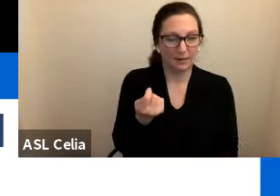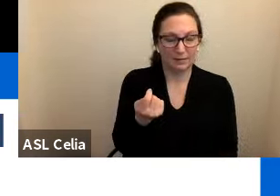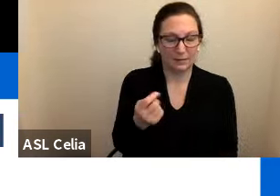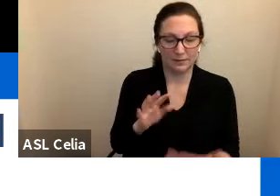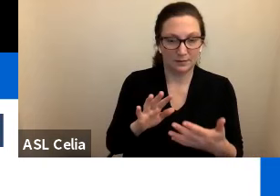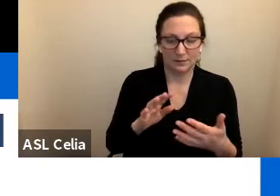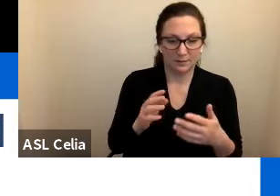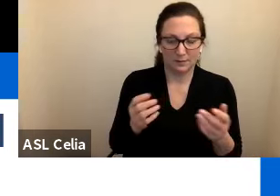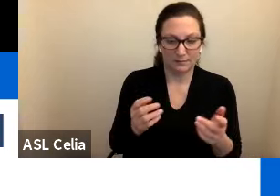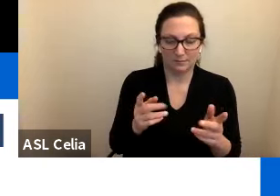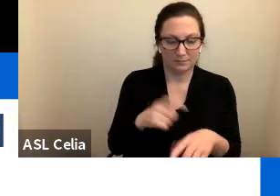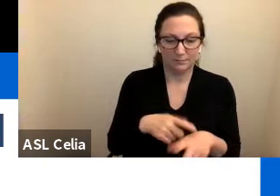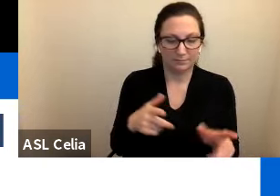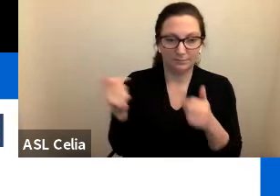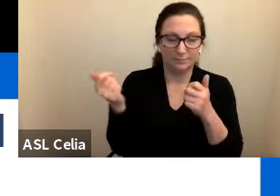together.